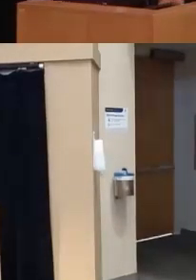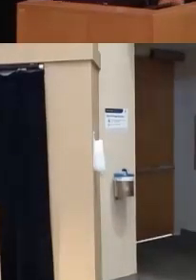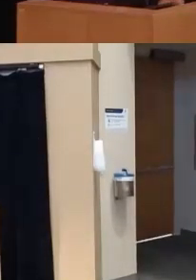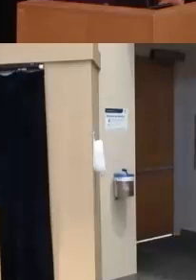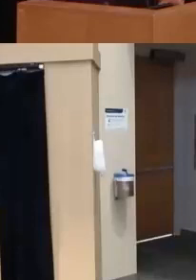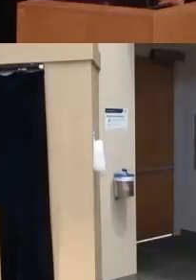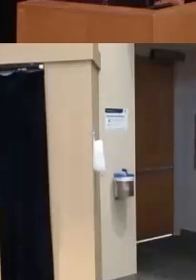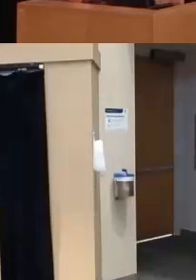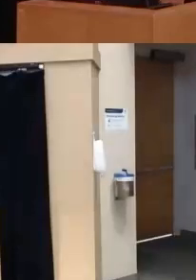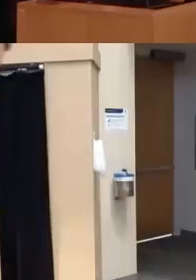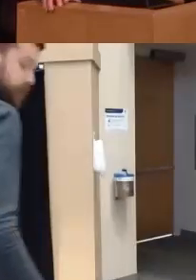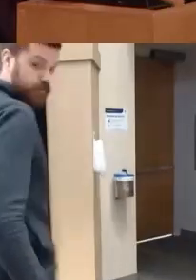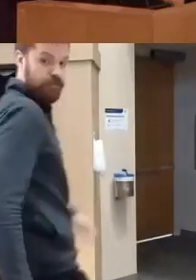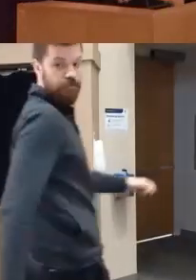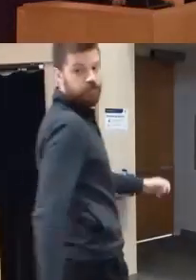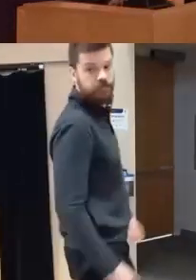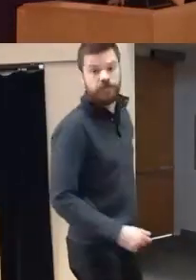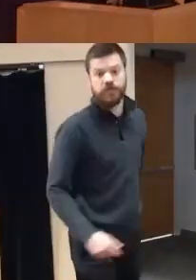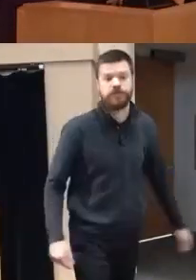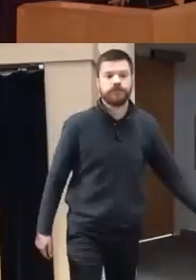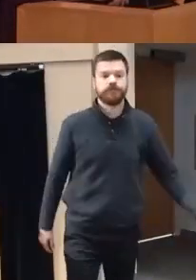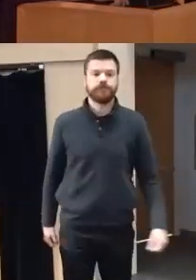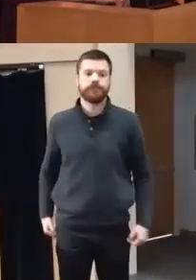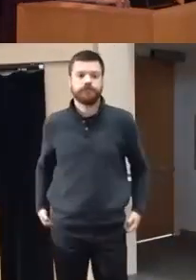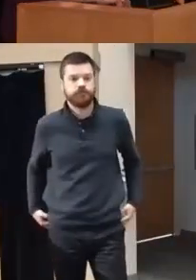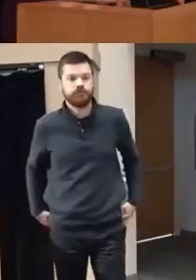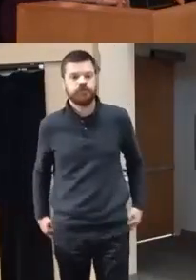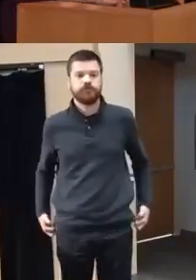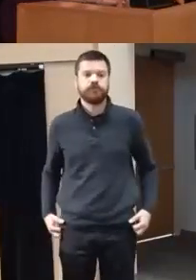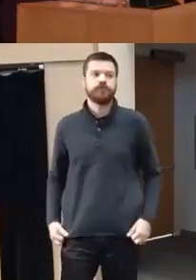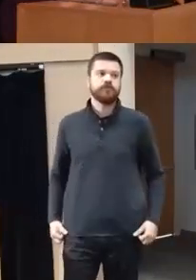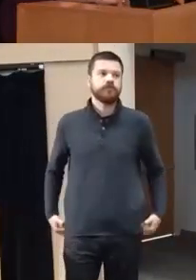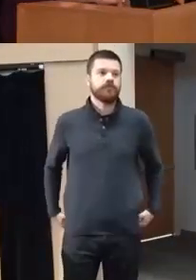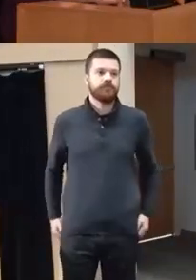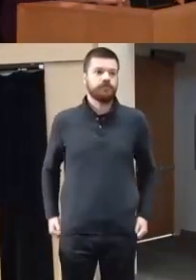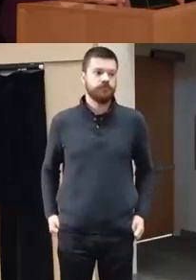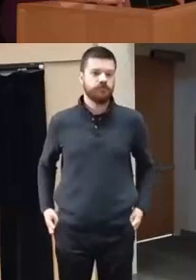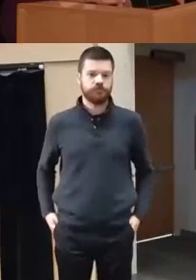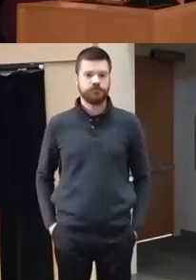So from 1935 to 1970,